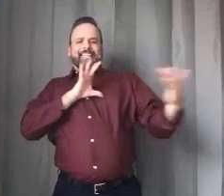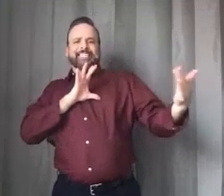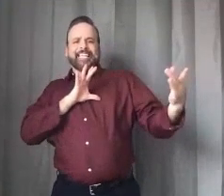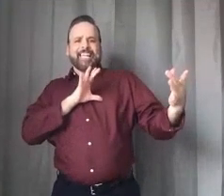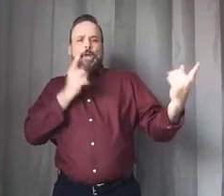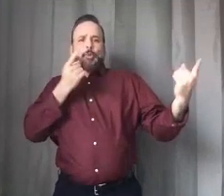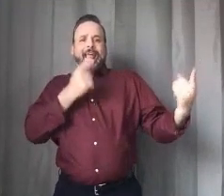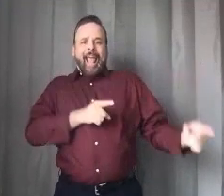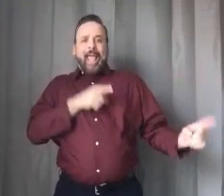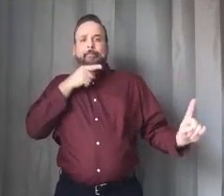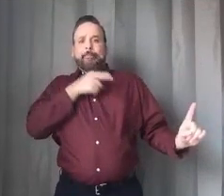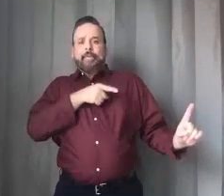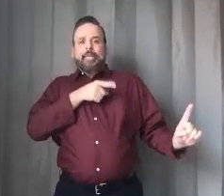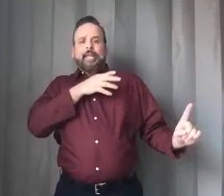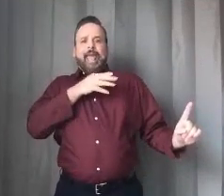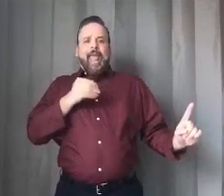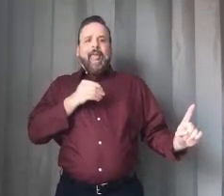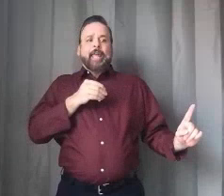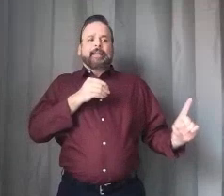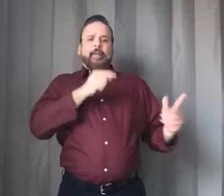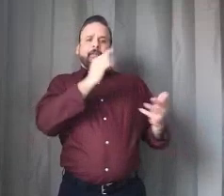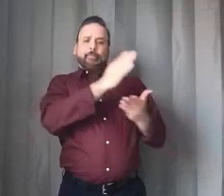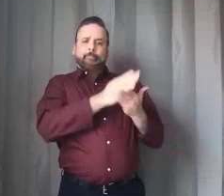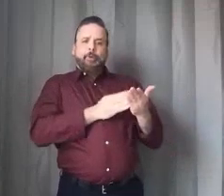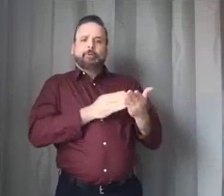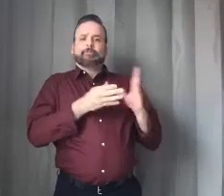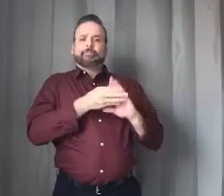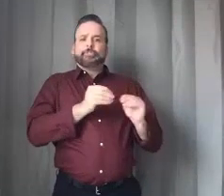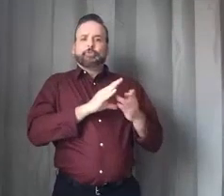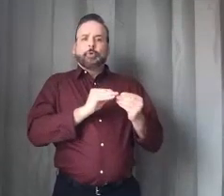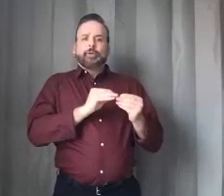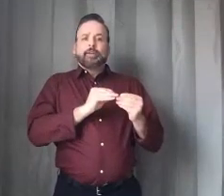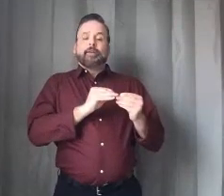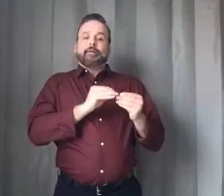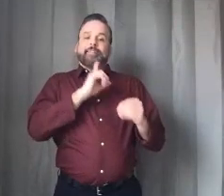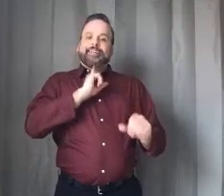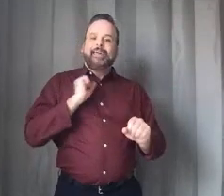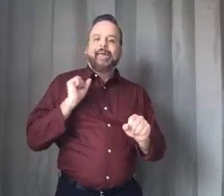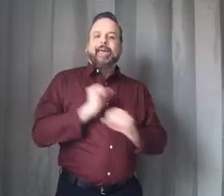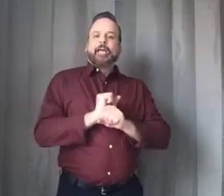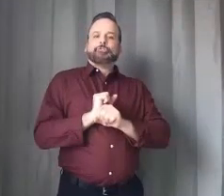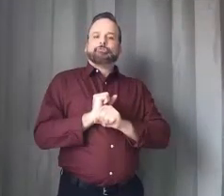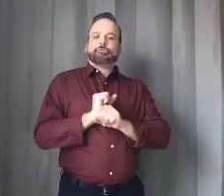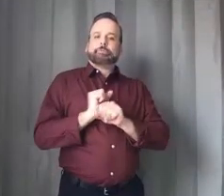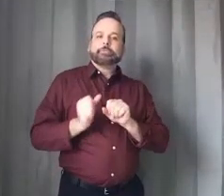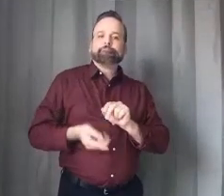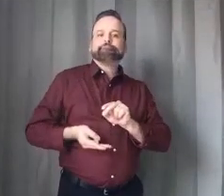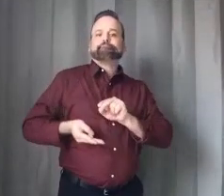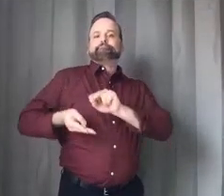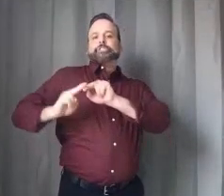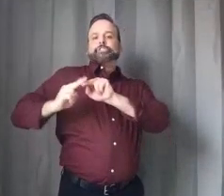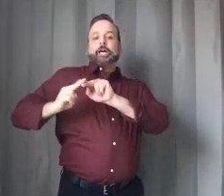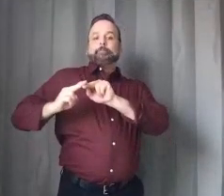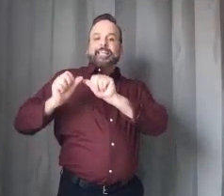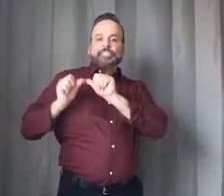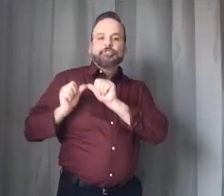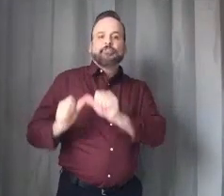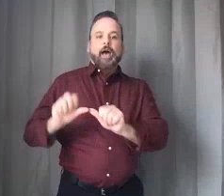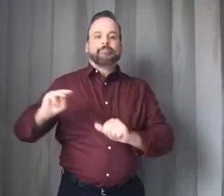what actually happened and what are the elements in the story that actually build up and survive into the myth and can be sort of exaggerated?